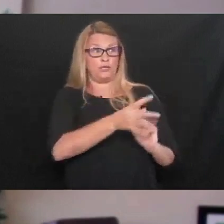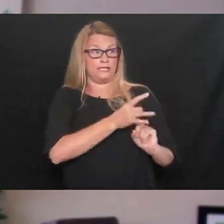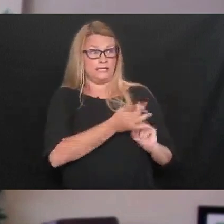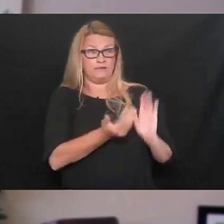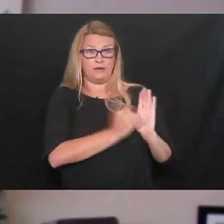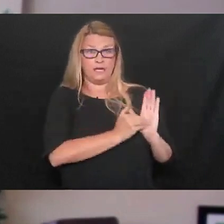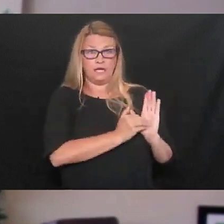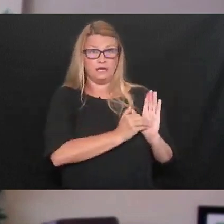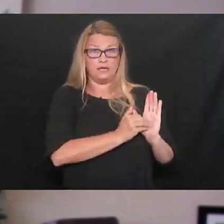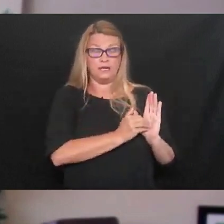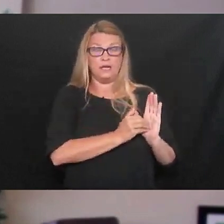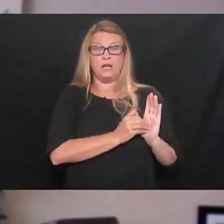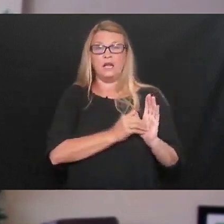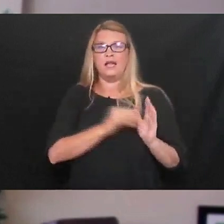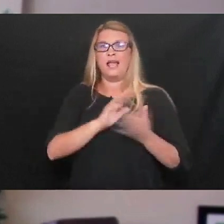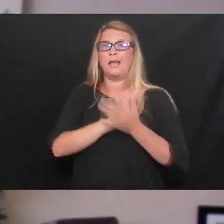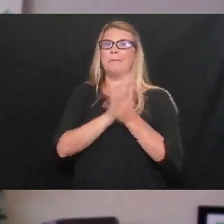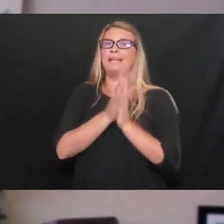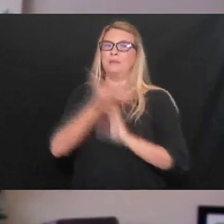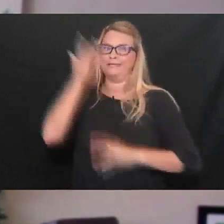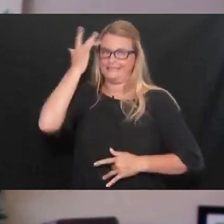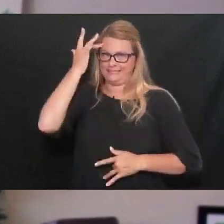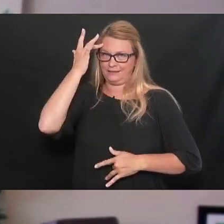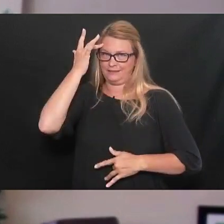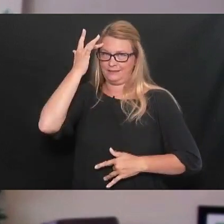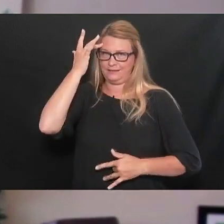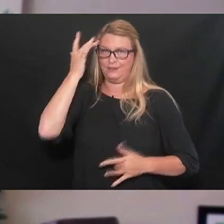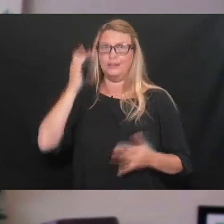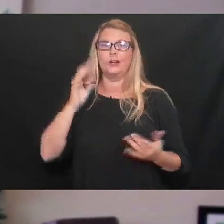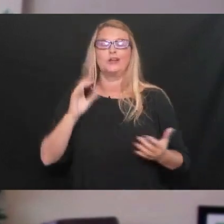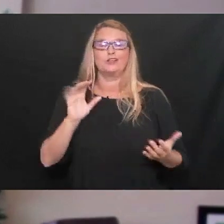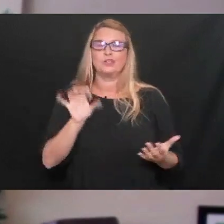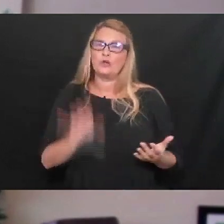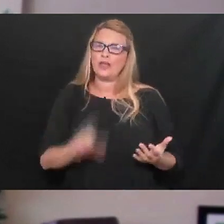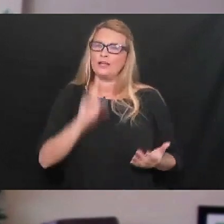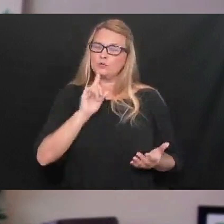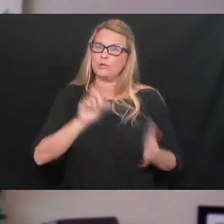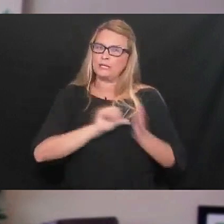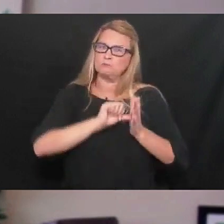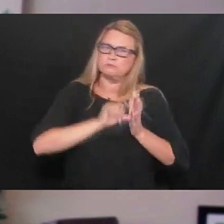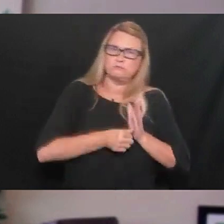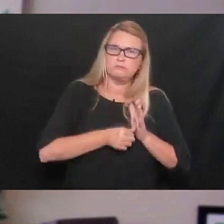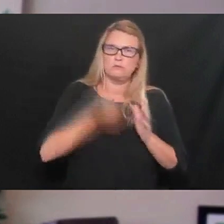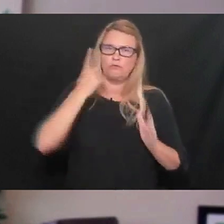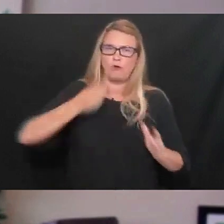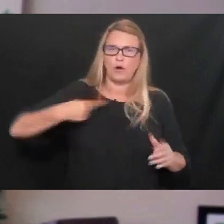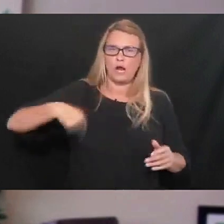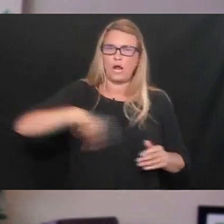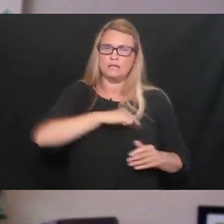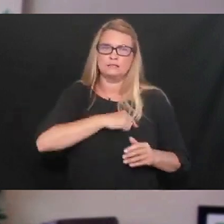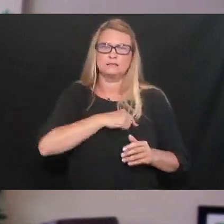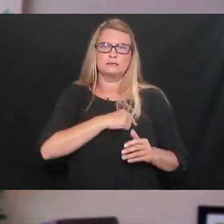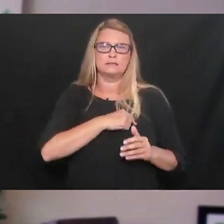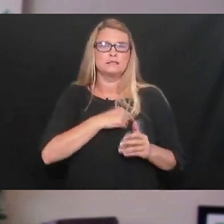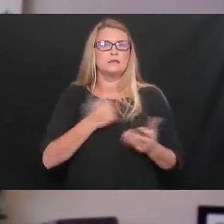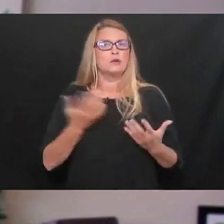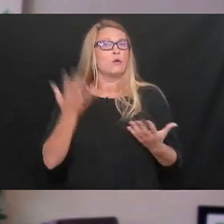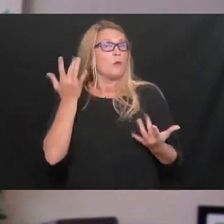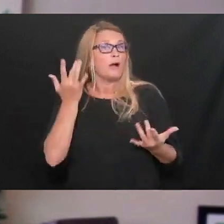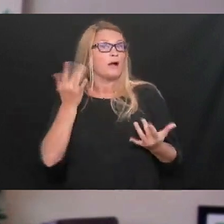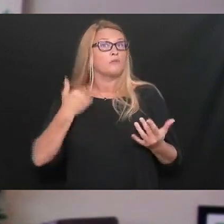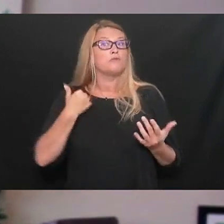also getting reinfected and getting sick. And so that's really the impetus that the governor communicated for us, because we